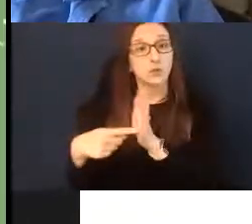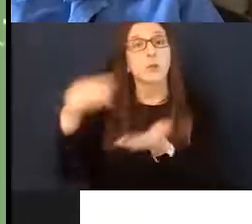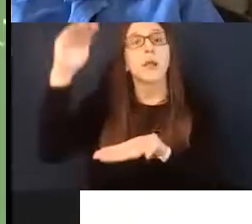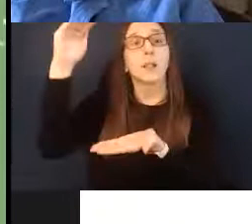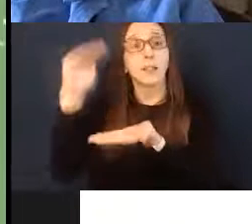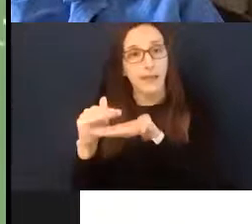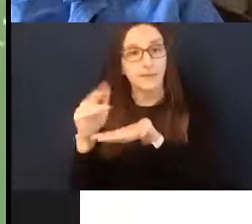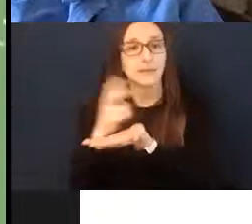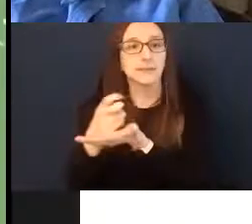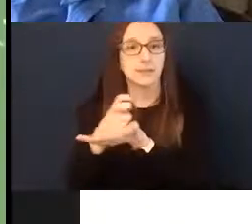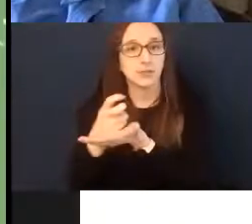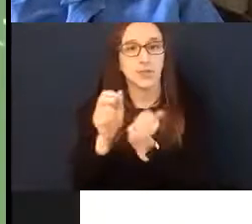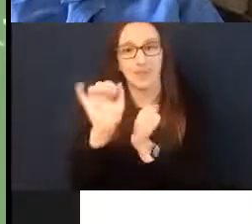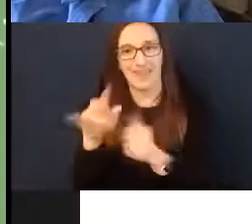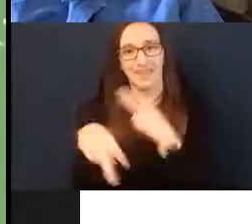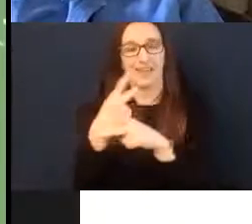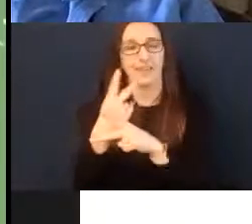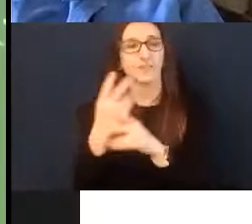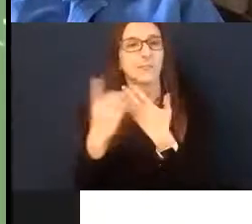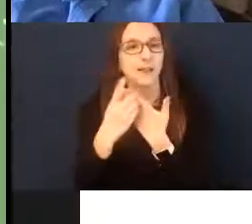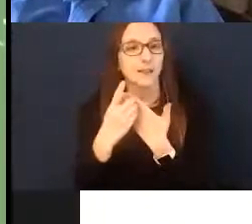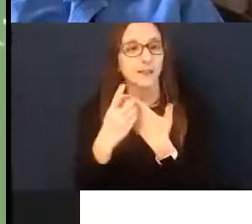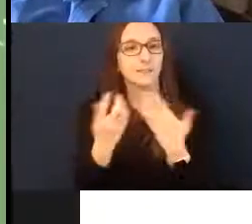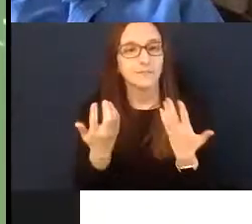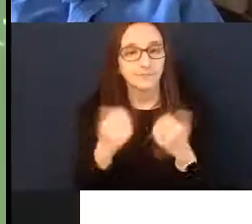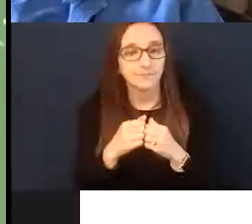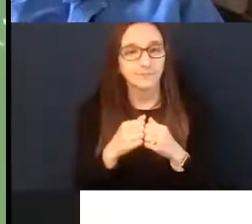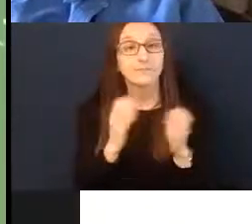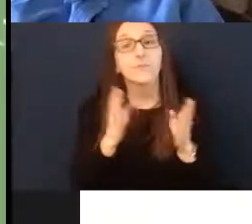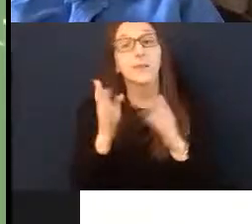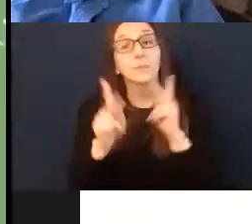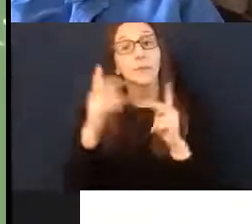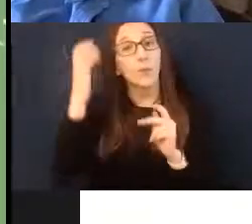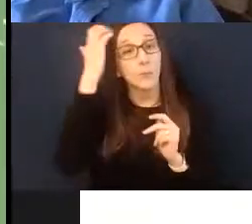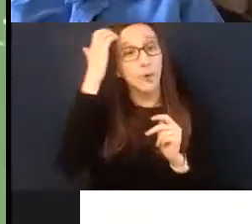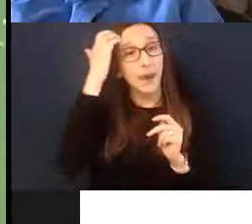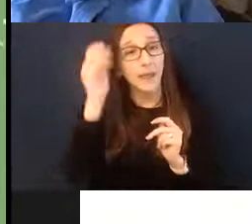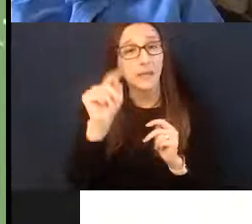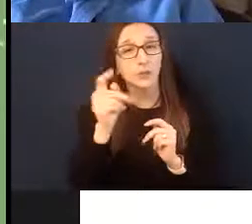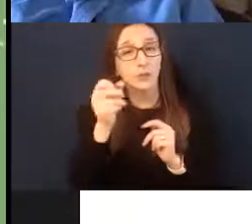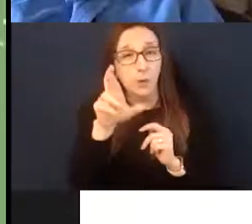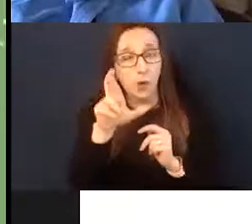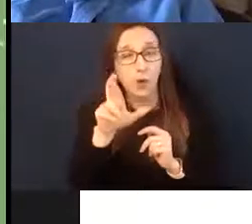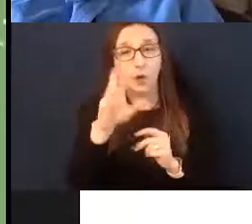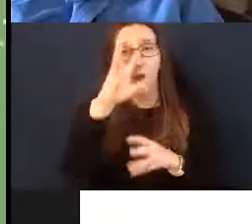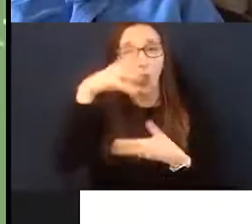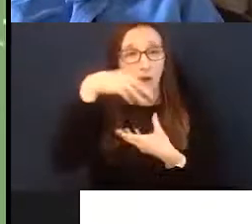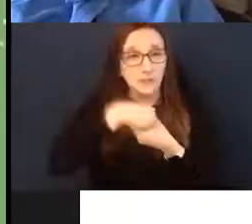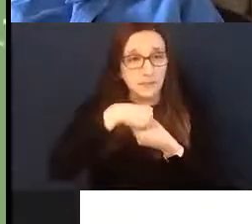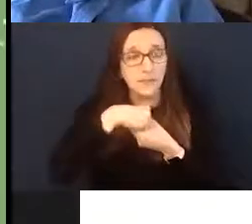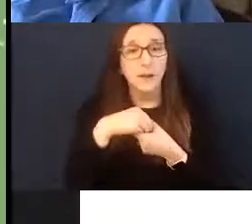having. It's also used to treat people with brain tumors, autism, Parkinson's